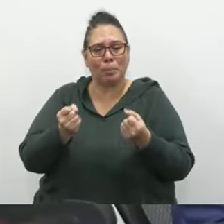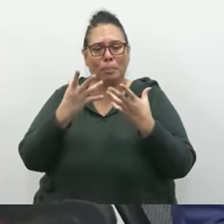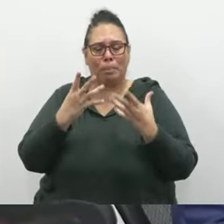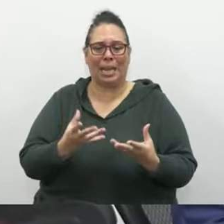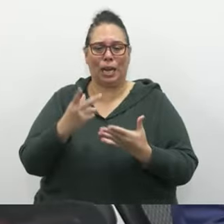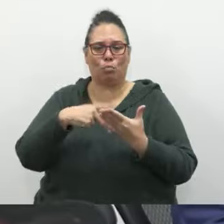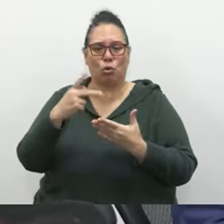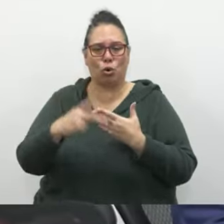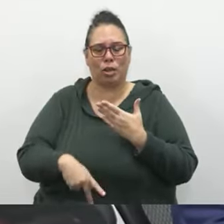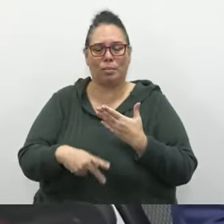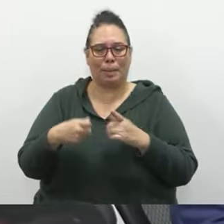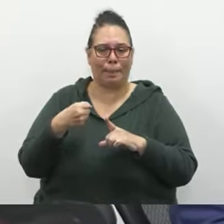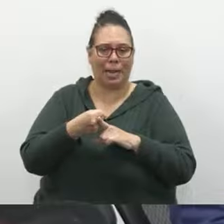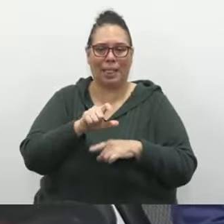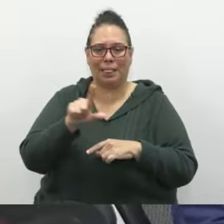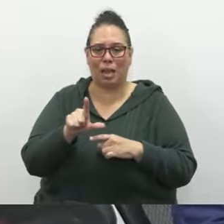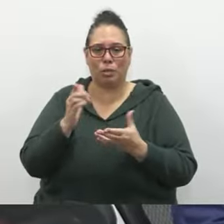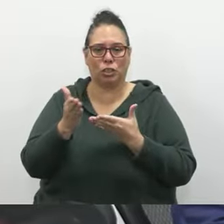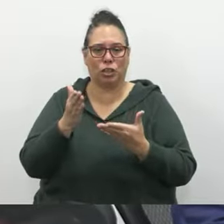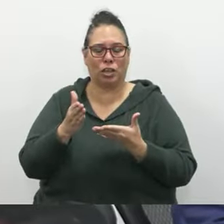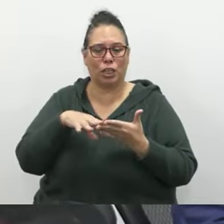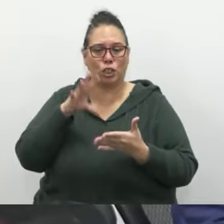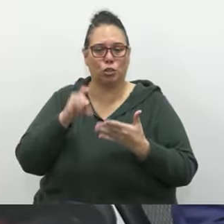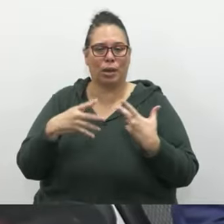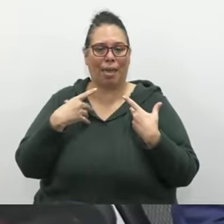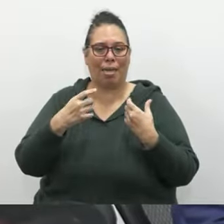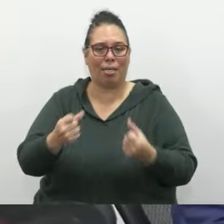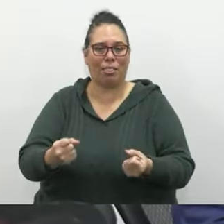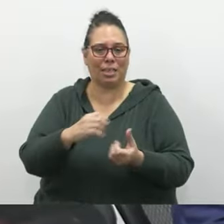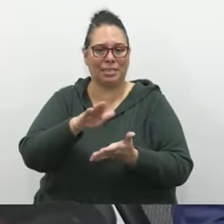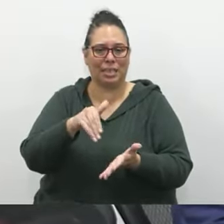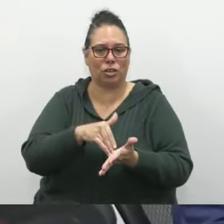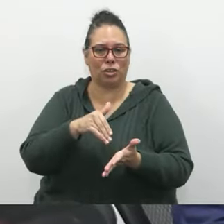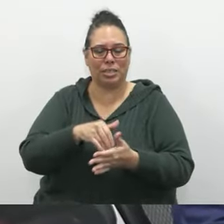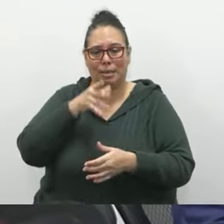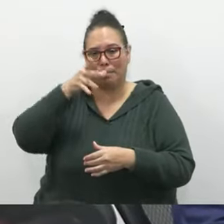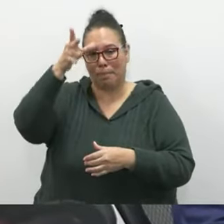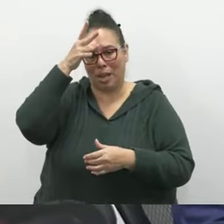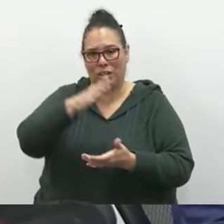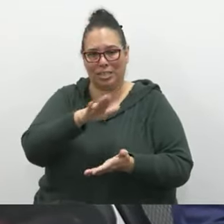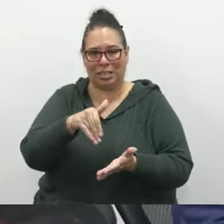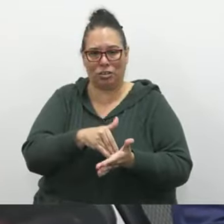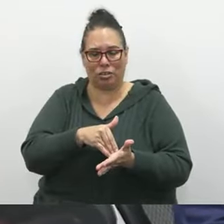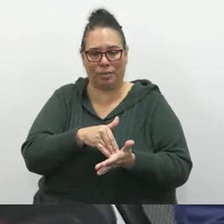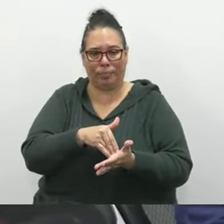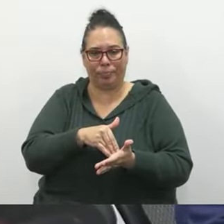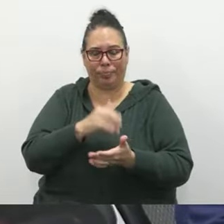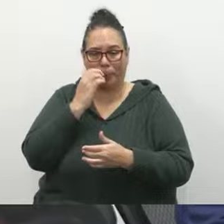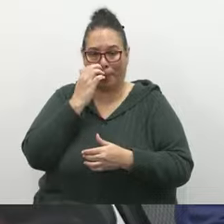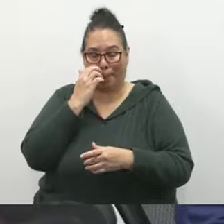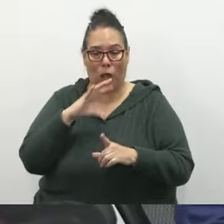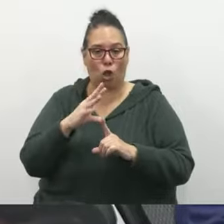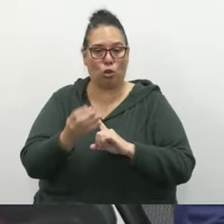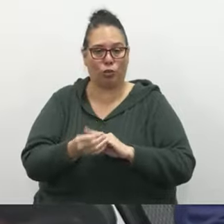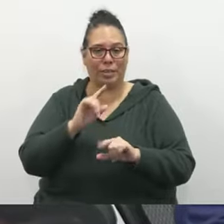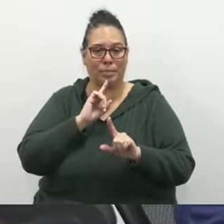are library services, student health and wellness centers, and parent centers. Culturally responsive